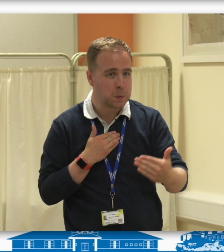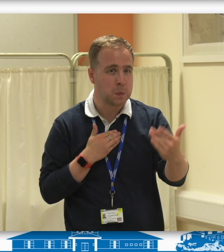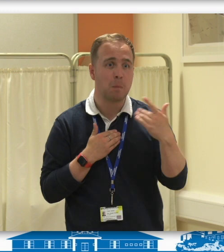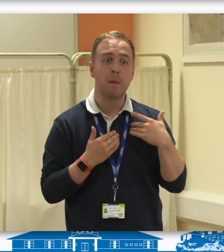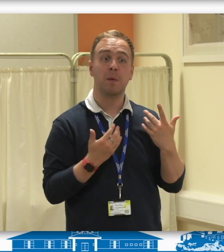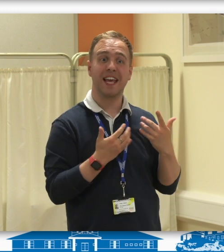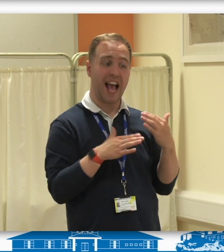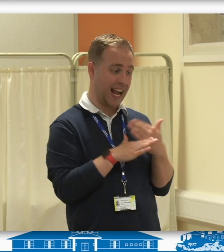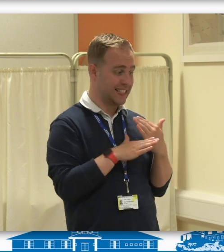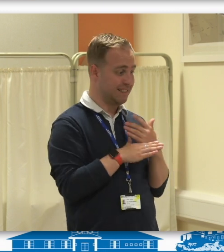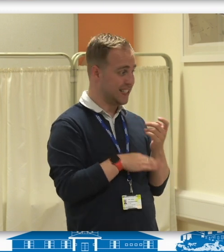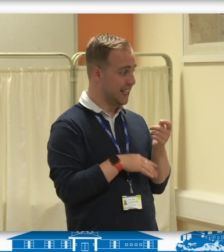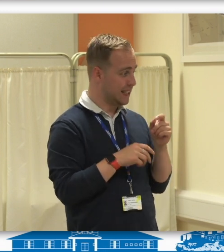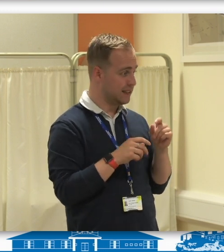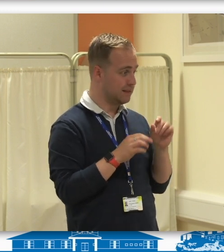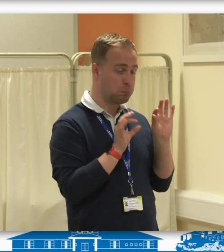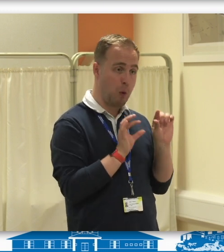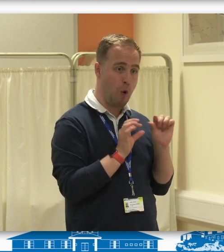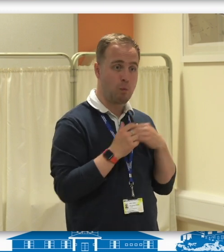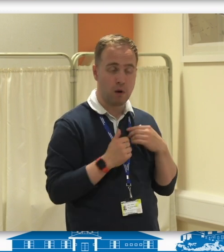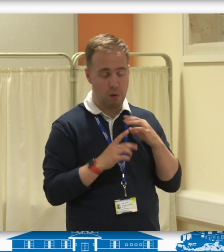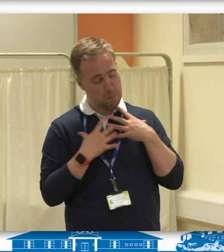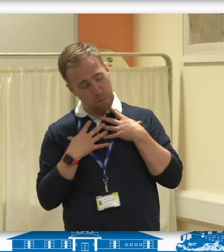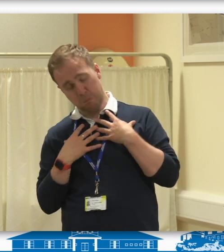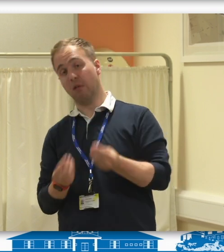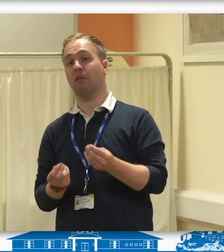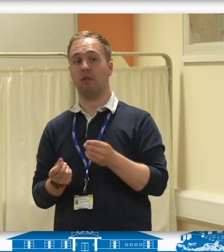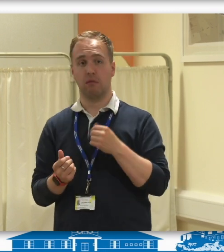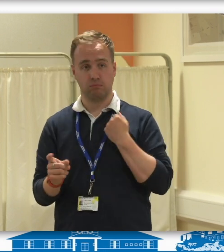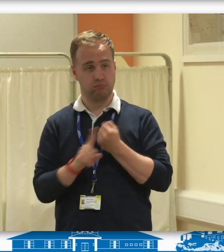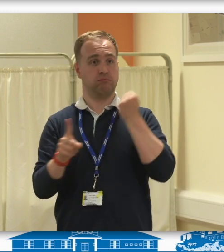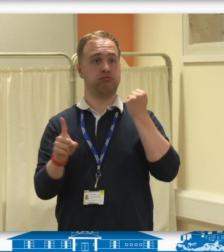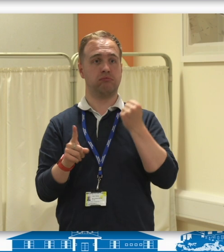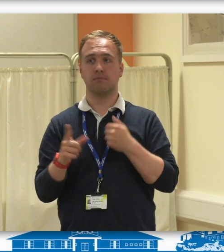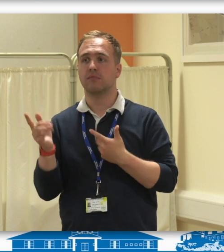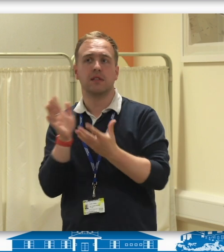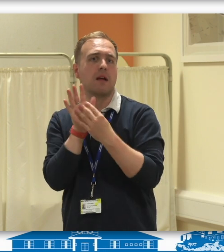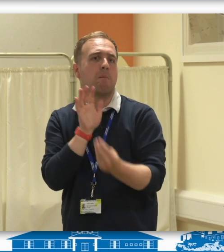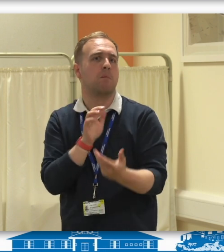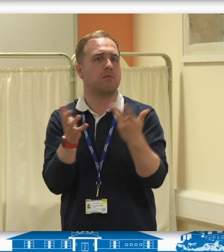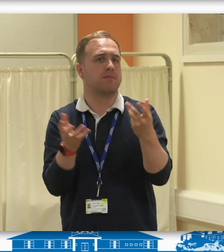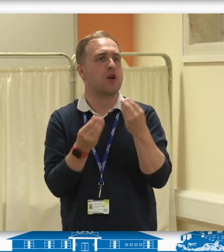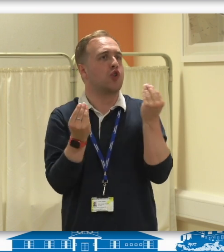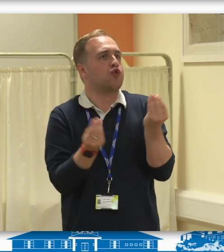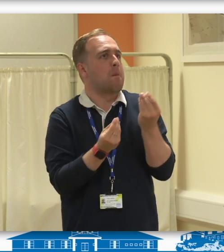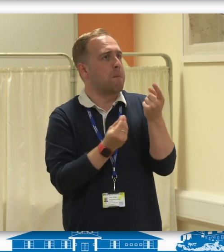activity. So to give you an example, if somebody's comfortable capacity